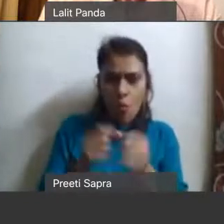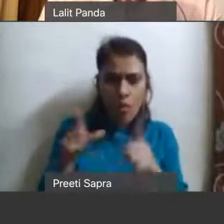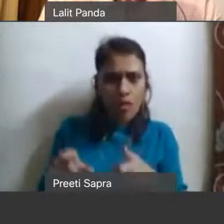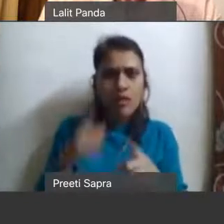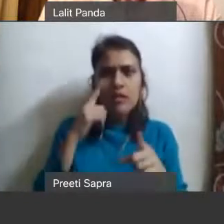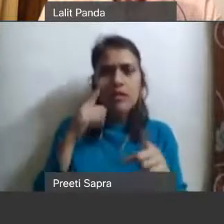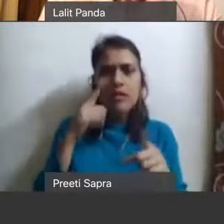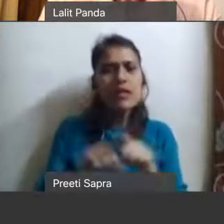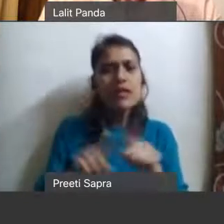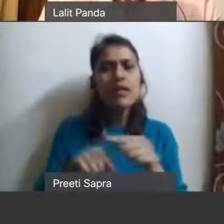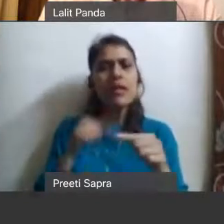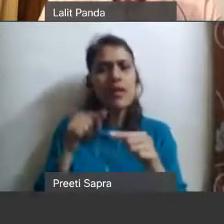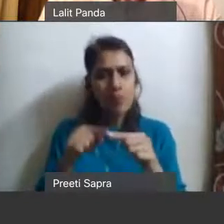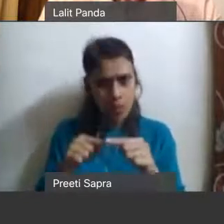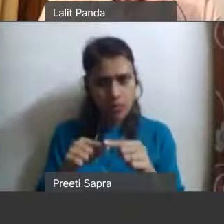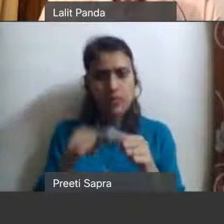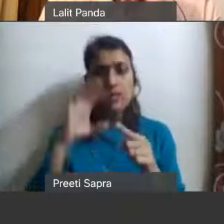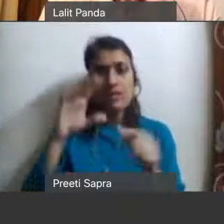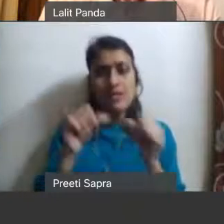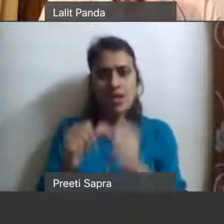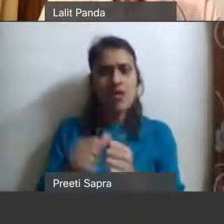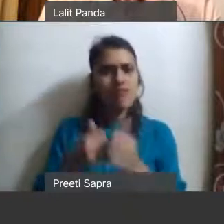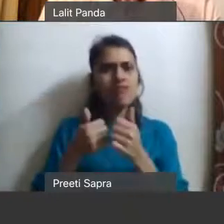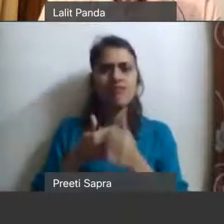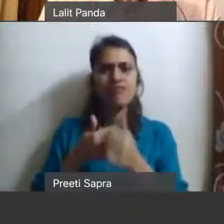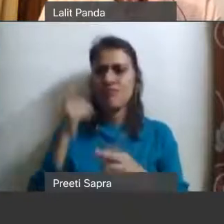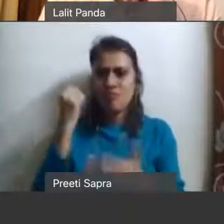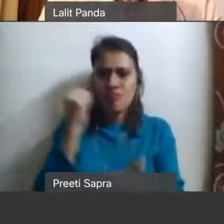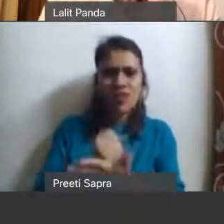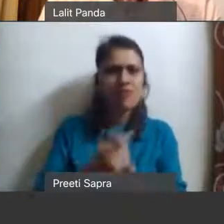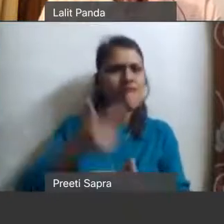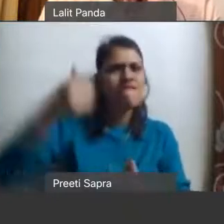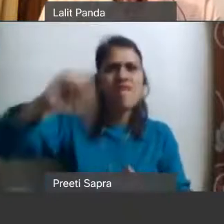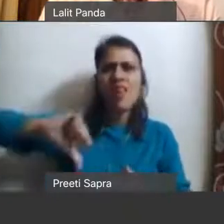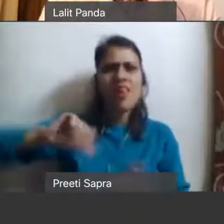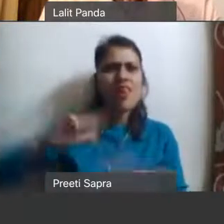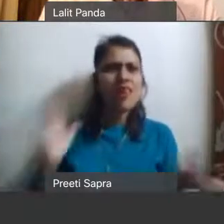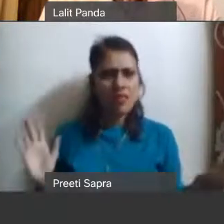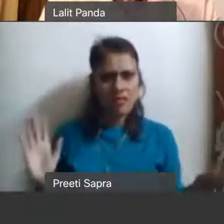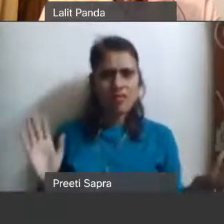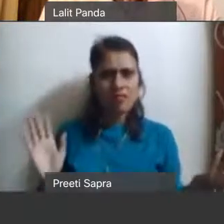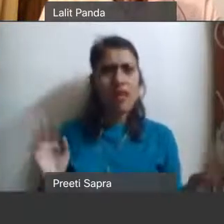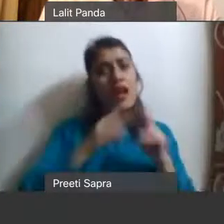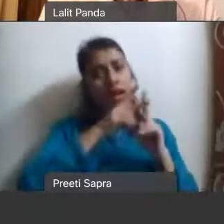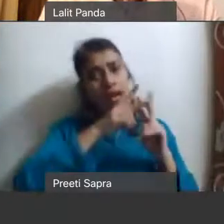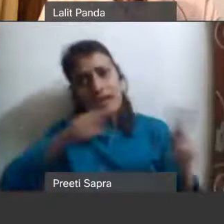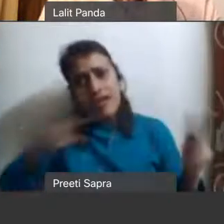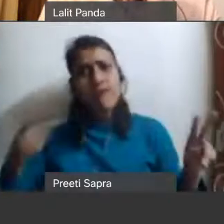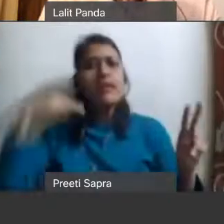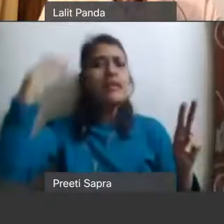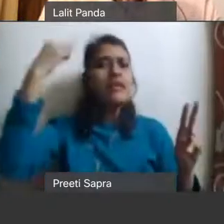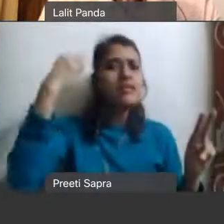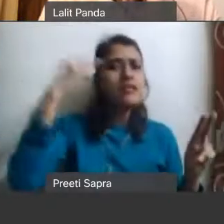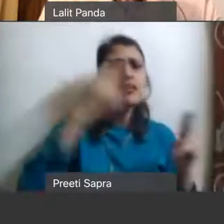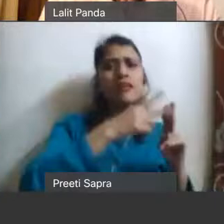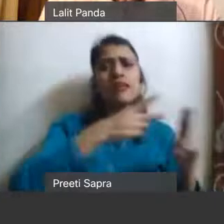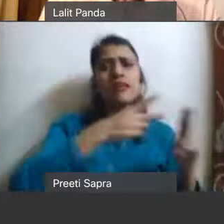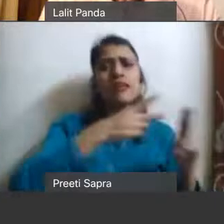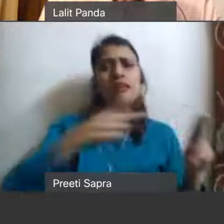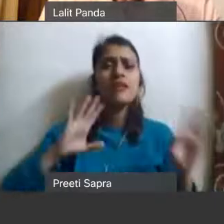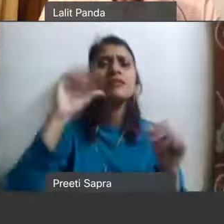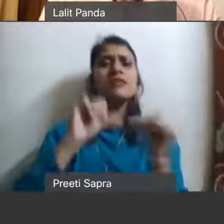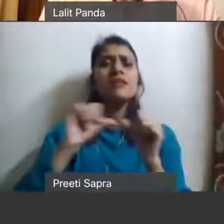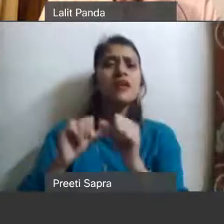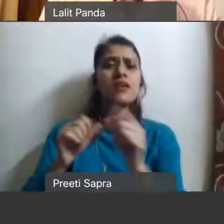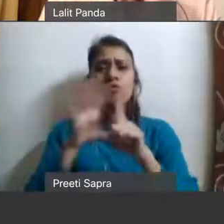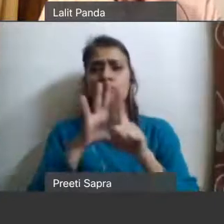ground alone, the CAA is bound to fail. I think there are multiple reasons of attack. There are multiple grounds by which CAA is bound to